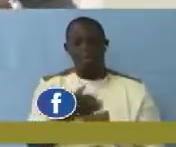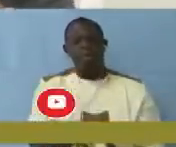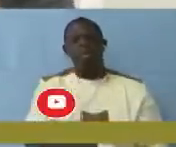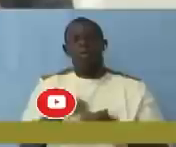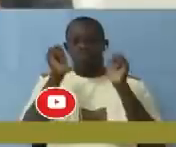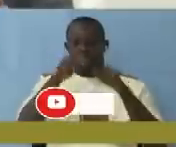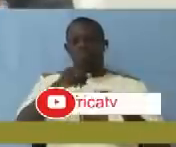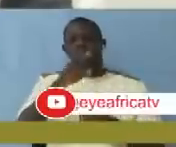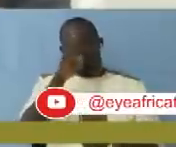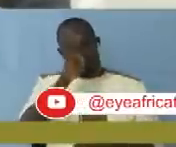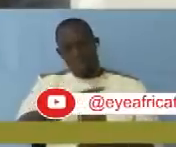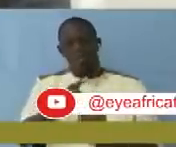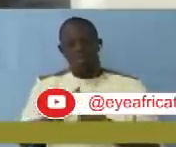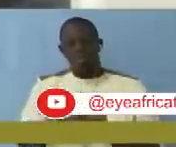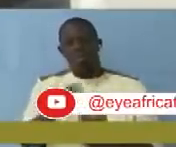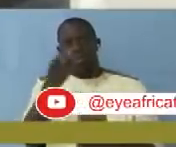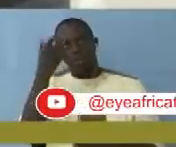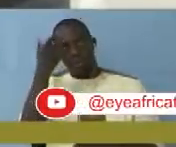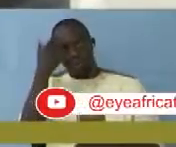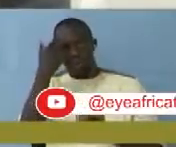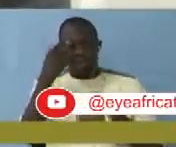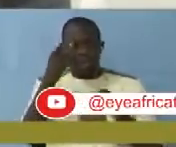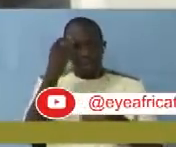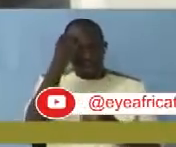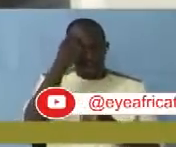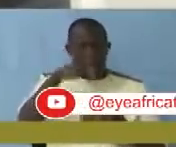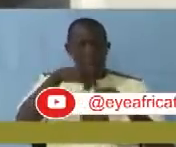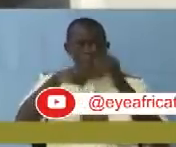he can guess the people at the NIA,